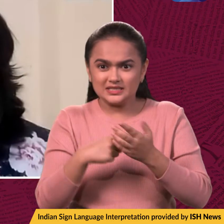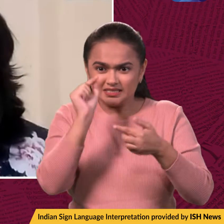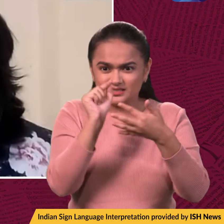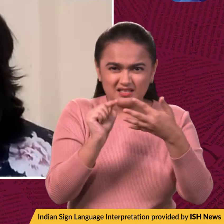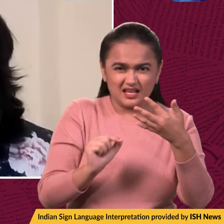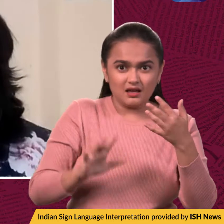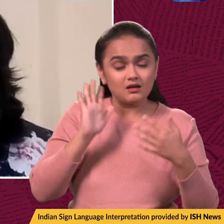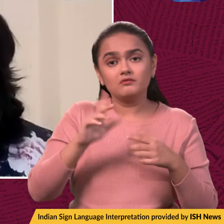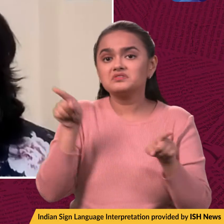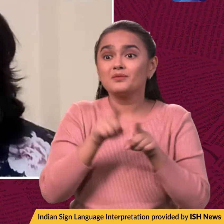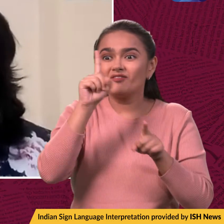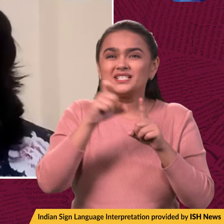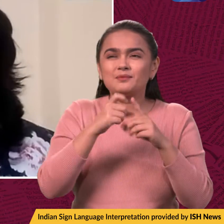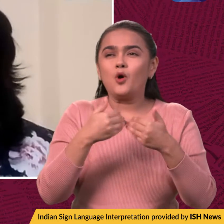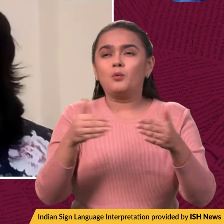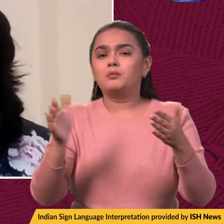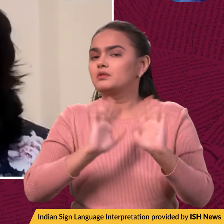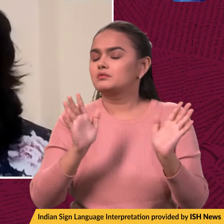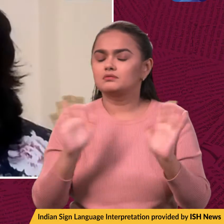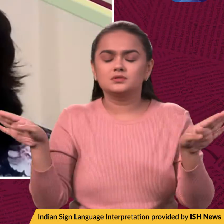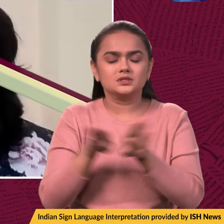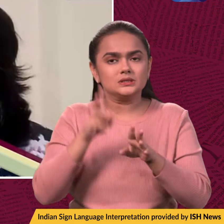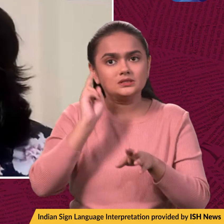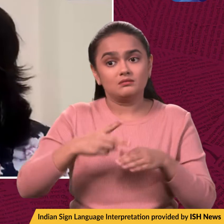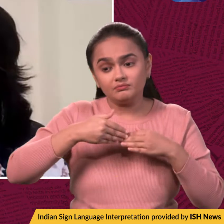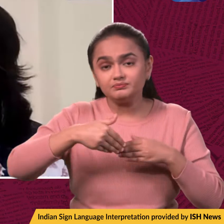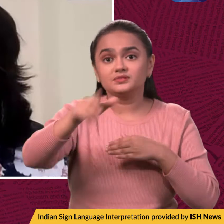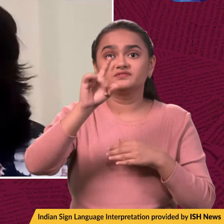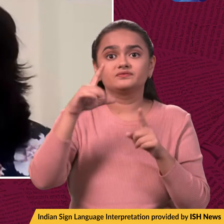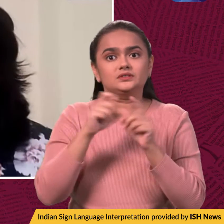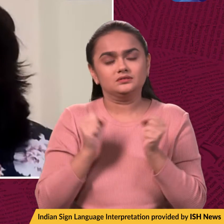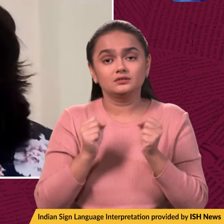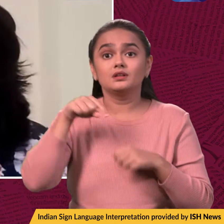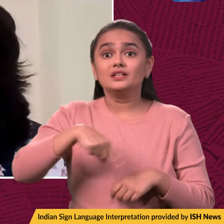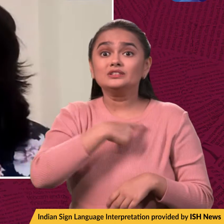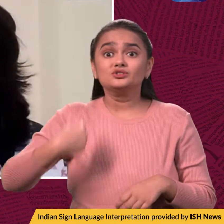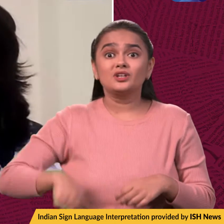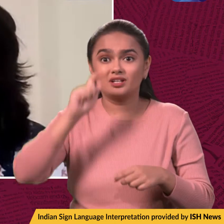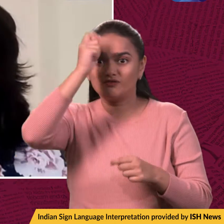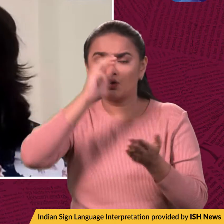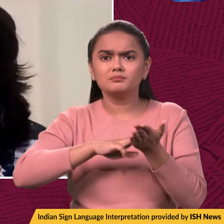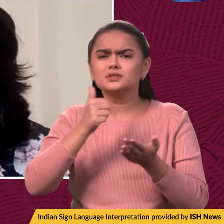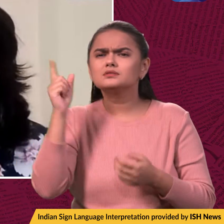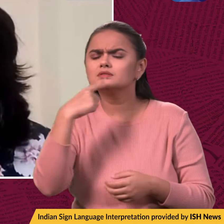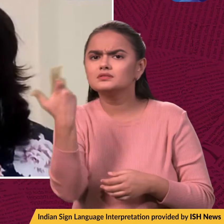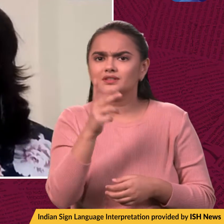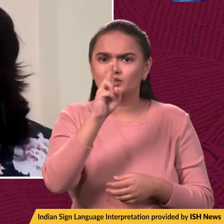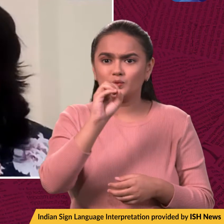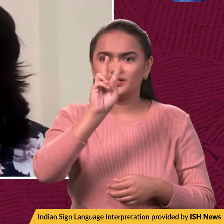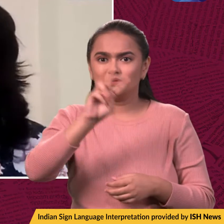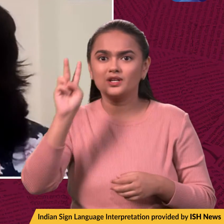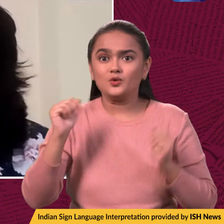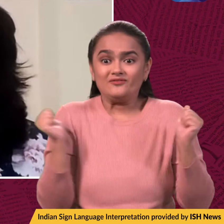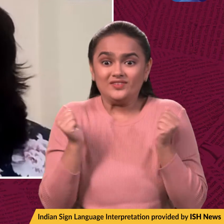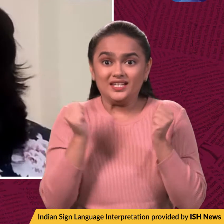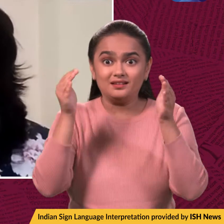will continue till the 15th of December. Meanwhile, China's foreign ministry spokesperson has said that the 2022